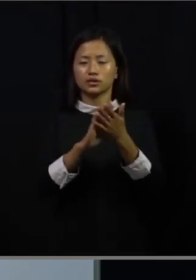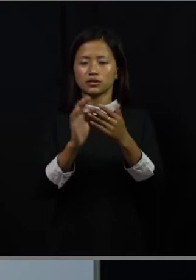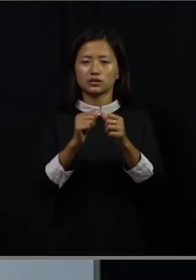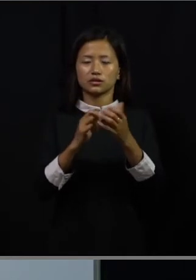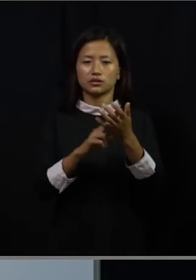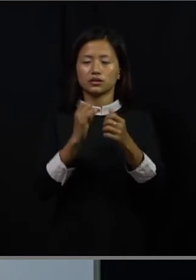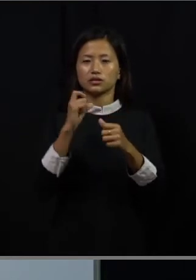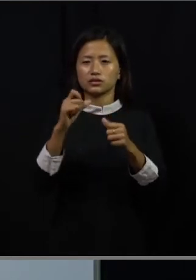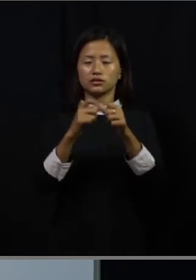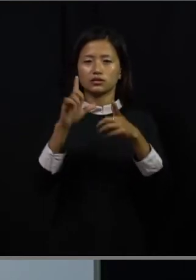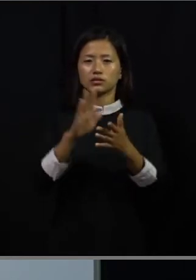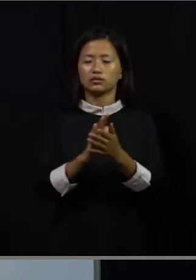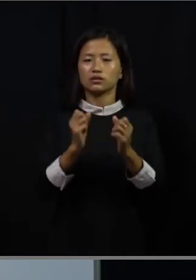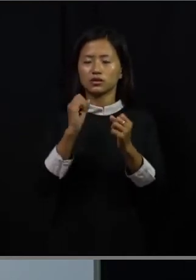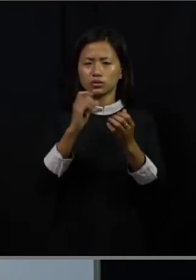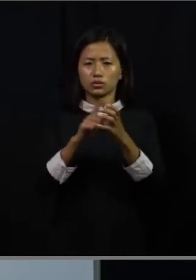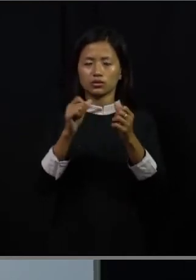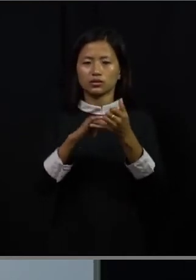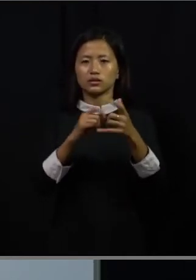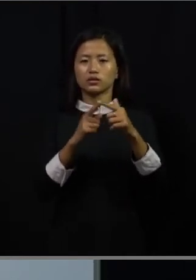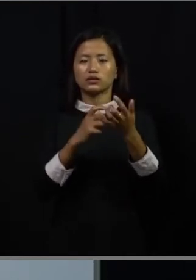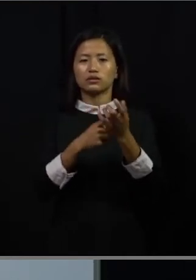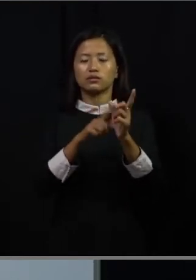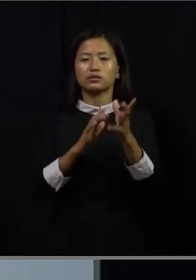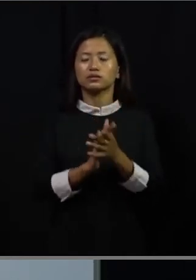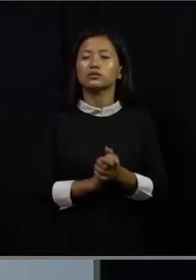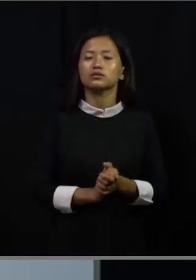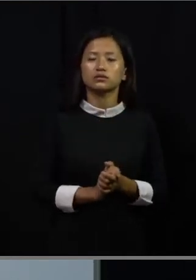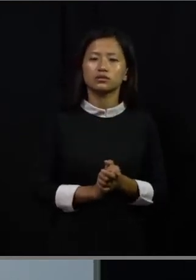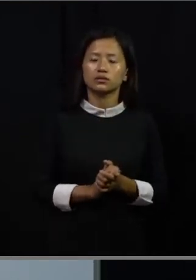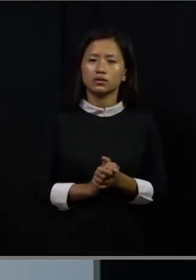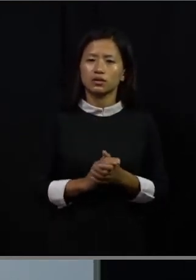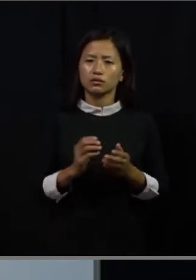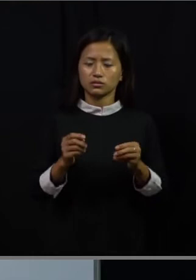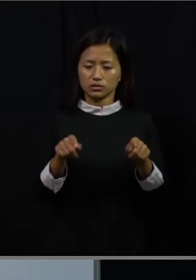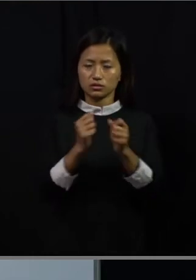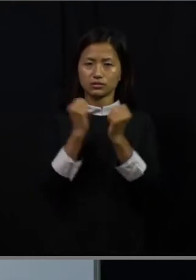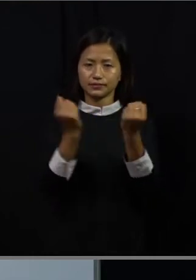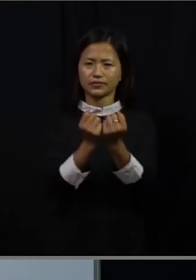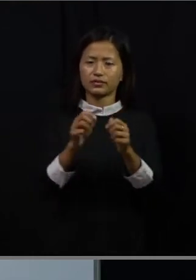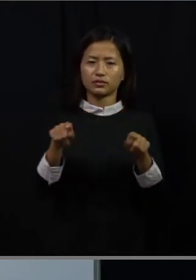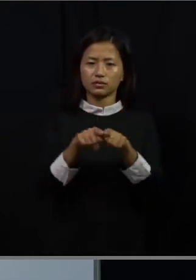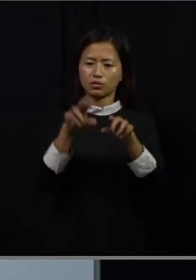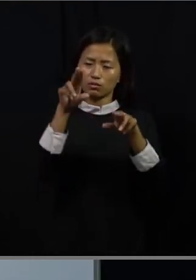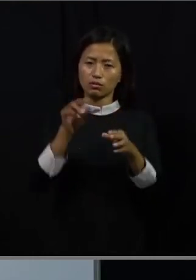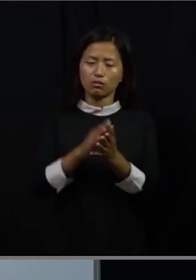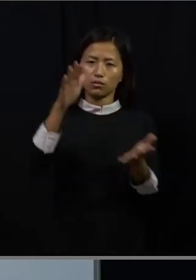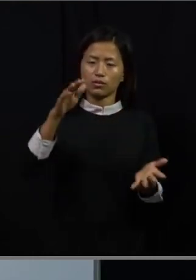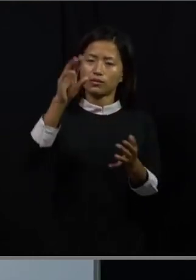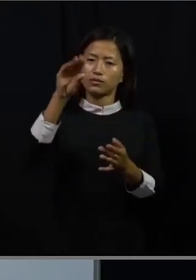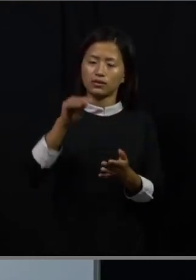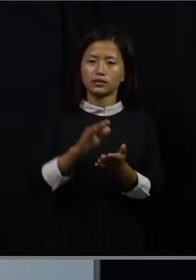of solidarity. That is what it says, okay. Here, in this type of society, you know, it's more or less like traditional only, you know,